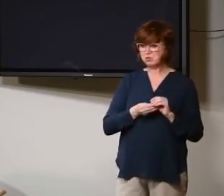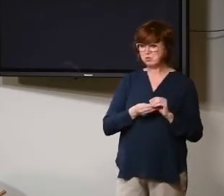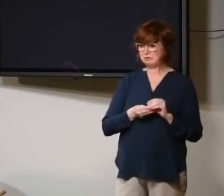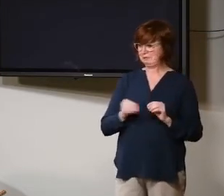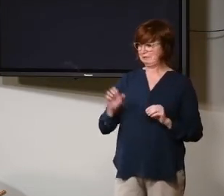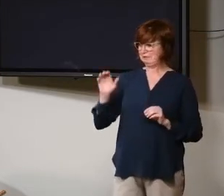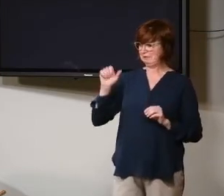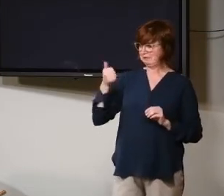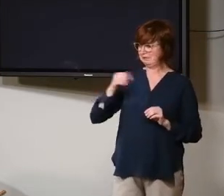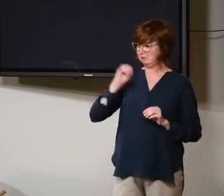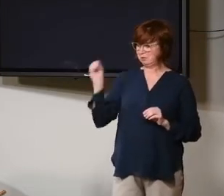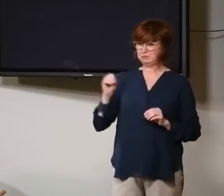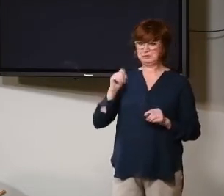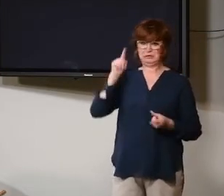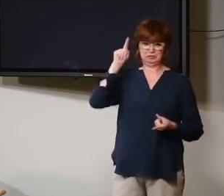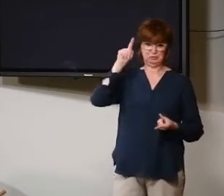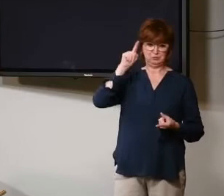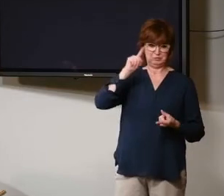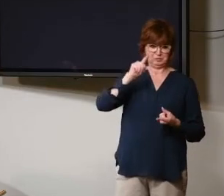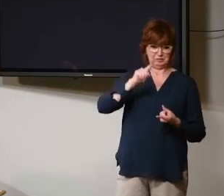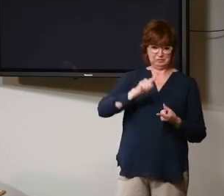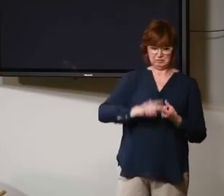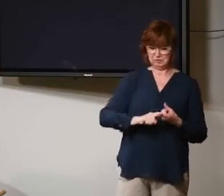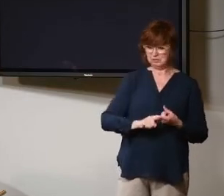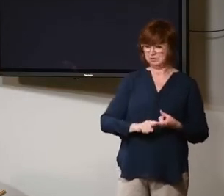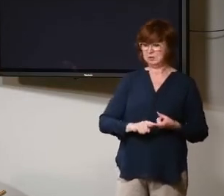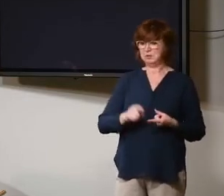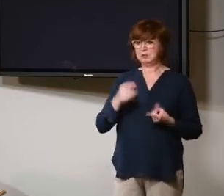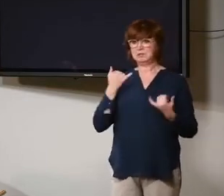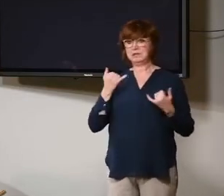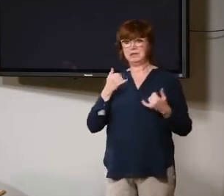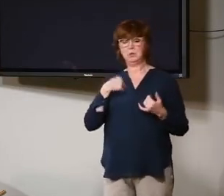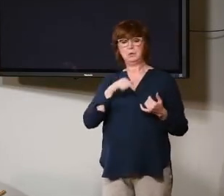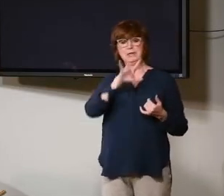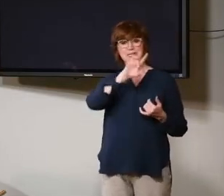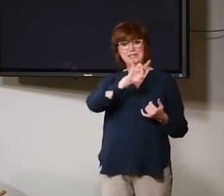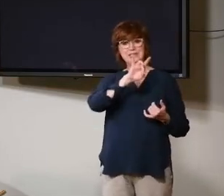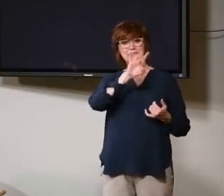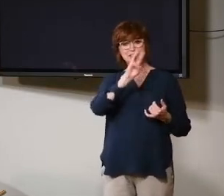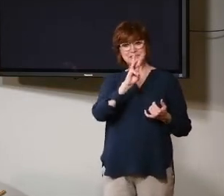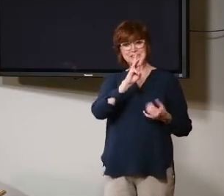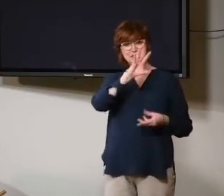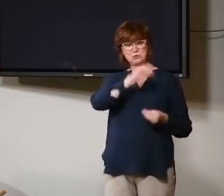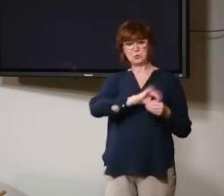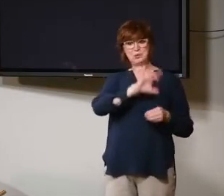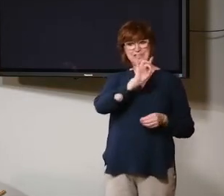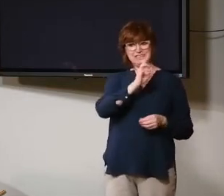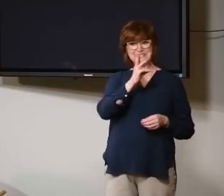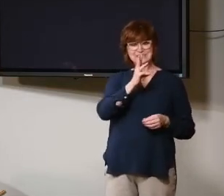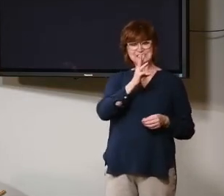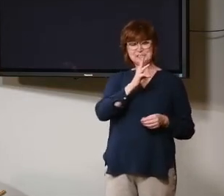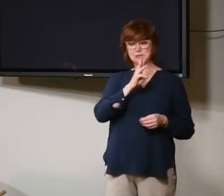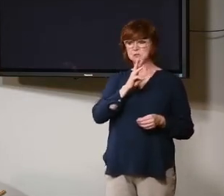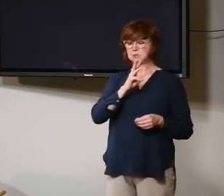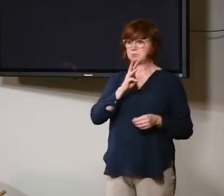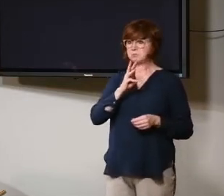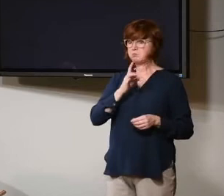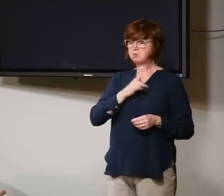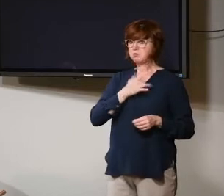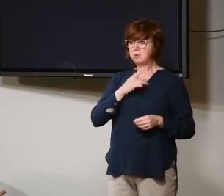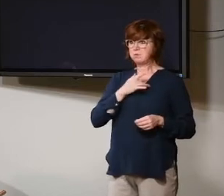So in the days ahead, my point being, we're at 86 today. We should expect more cases,